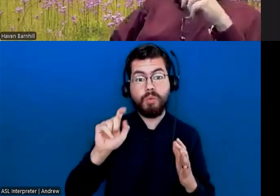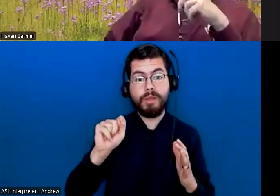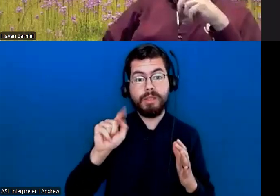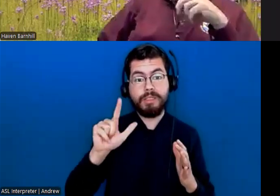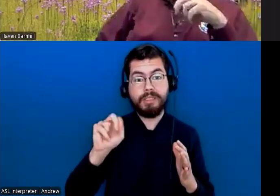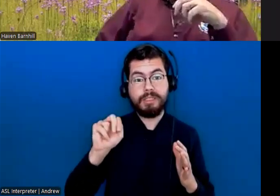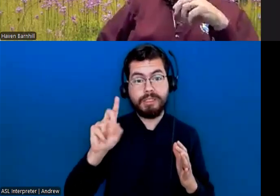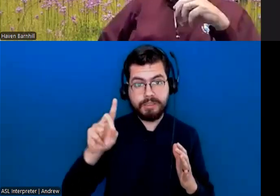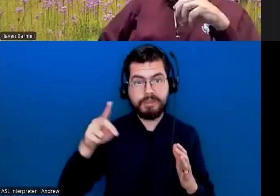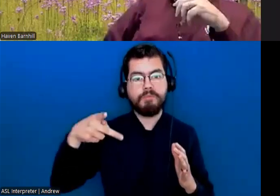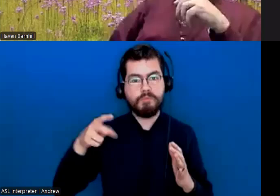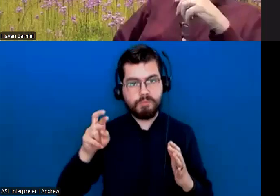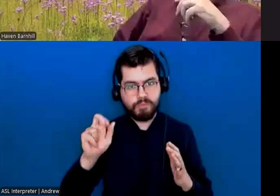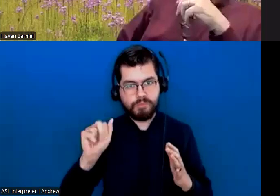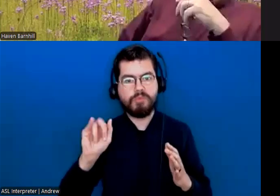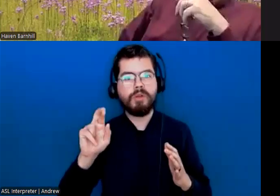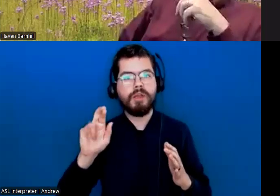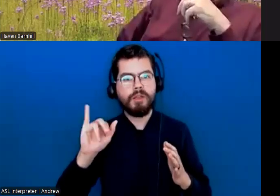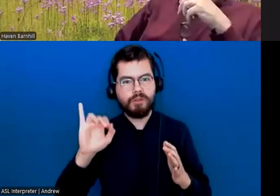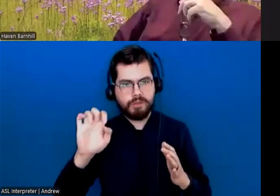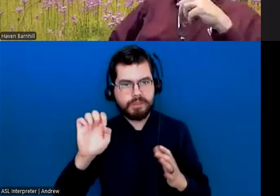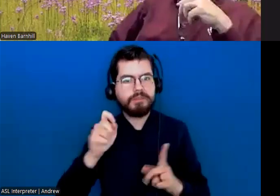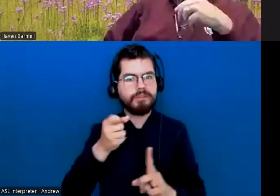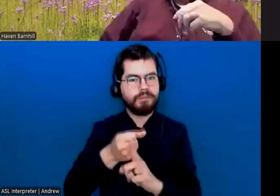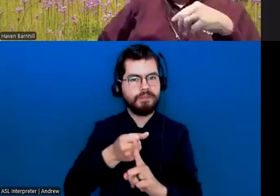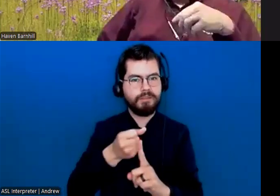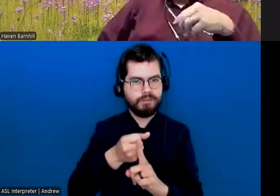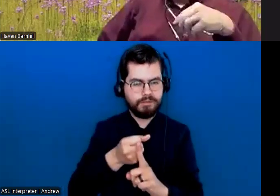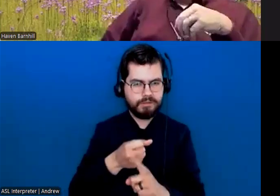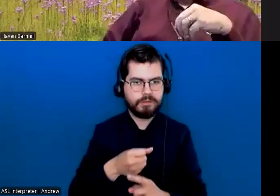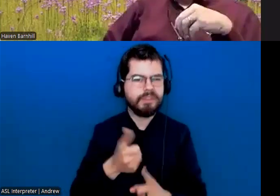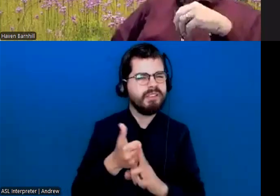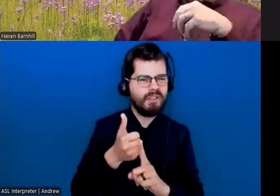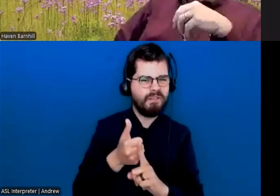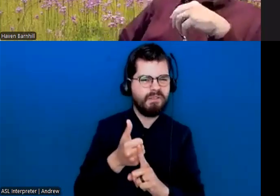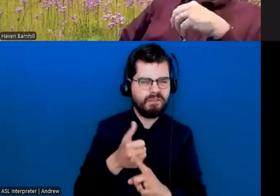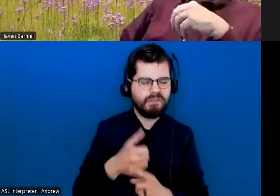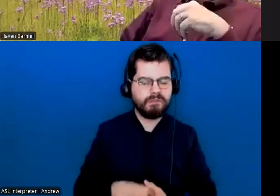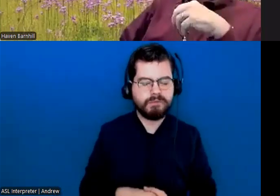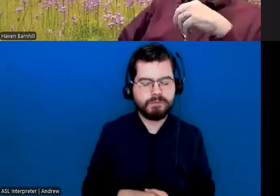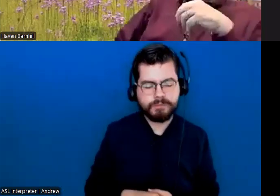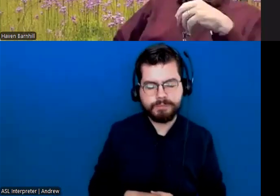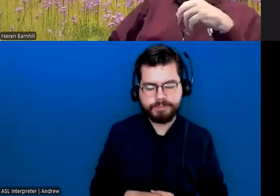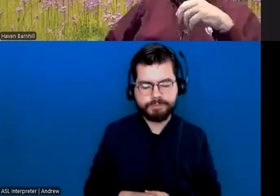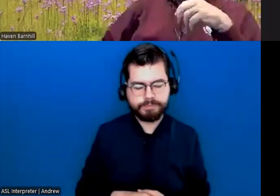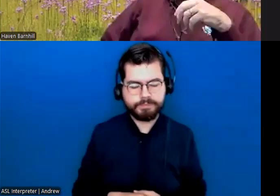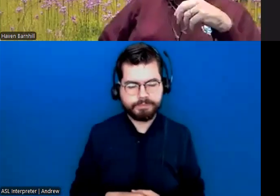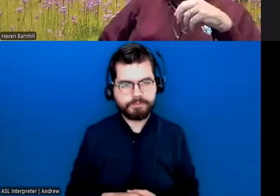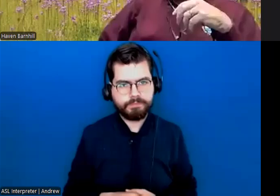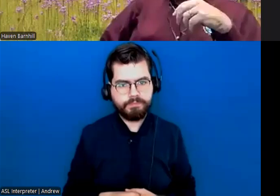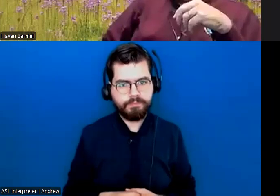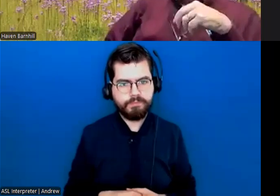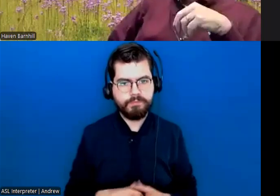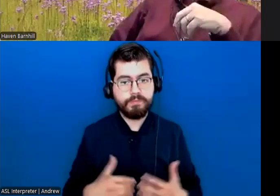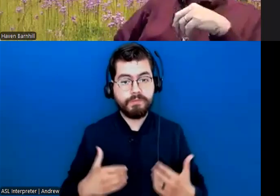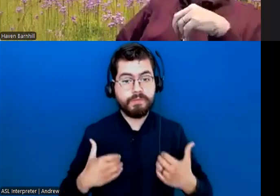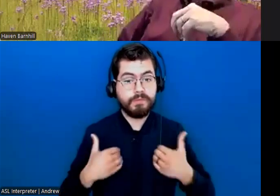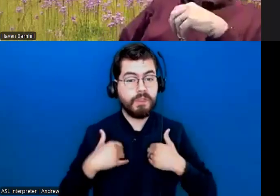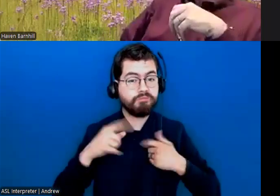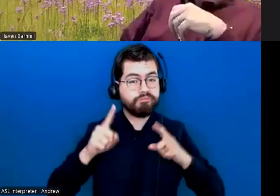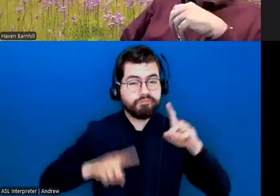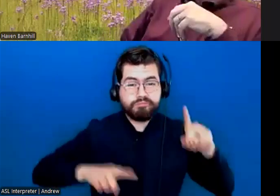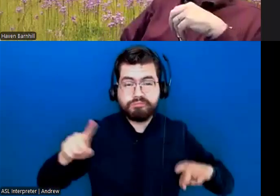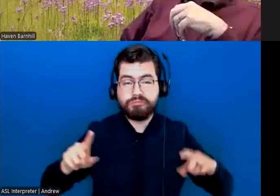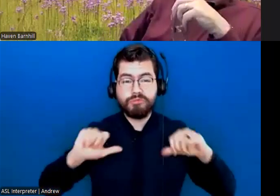history of the area, and it brings a lot of interesting challenges as well with that mixed ownership, and in an